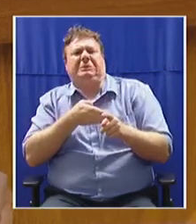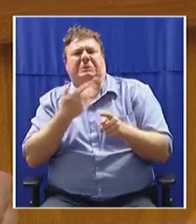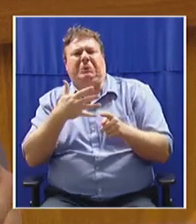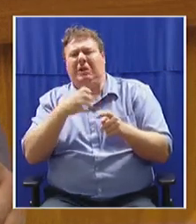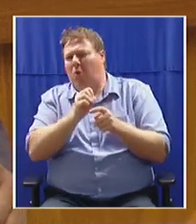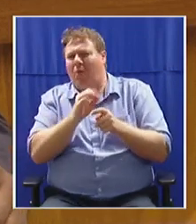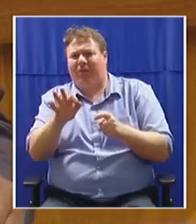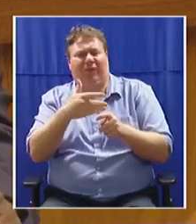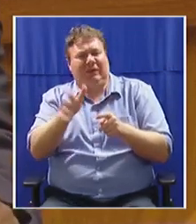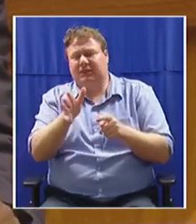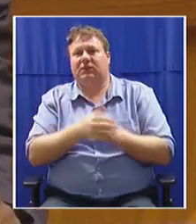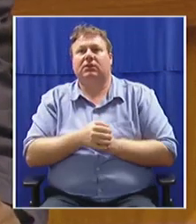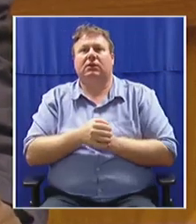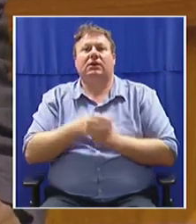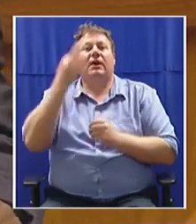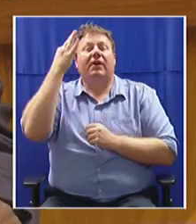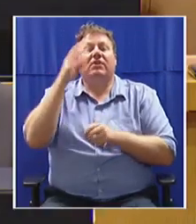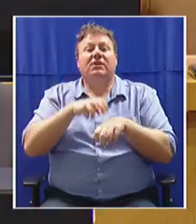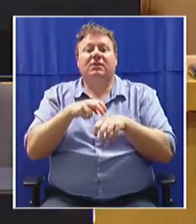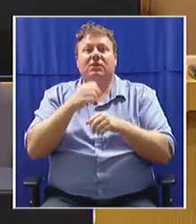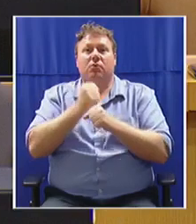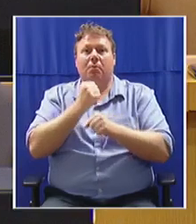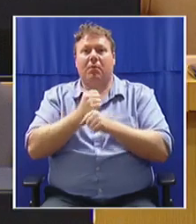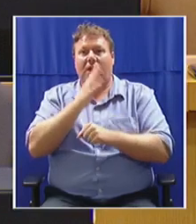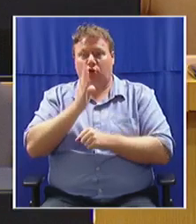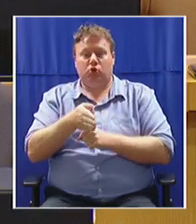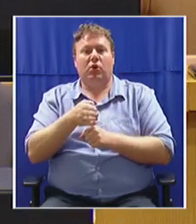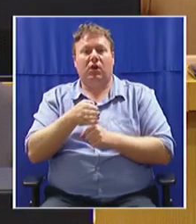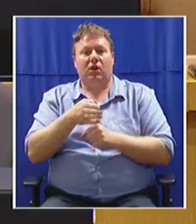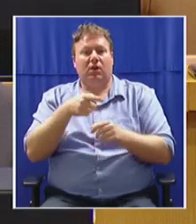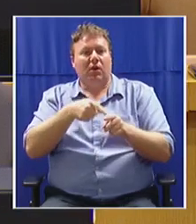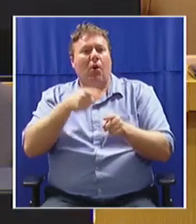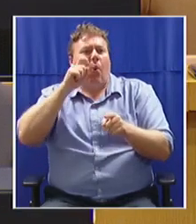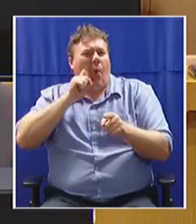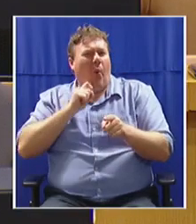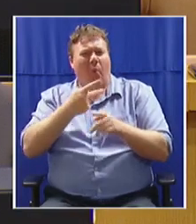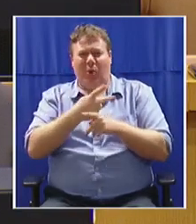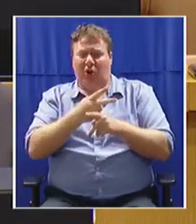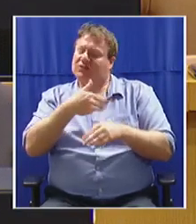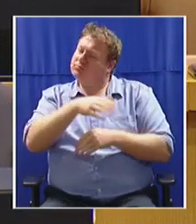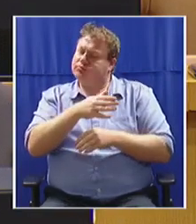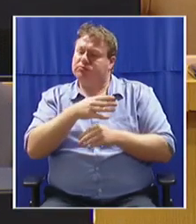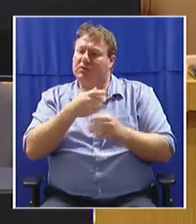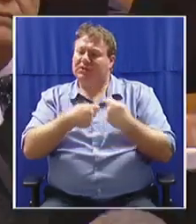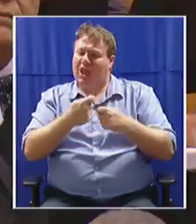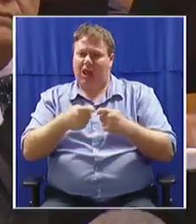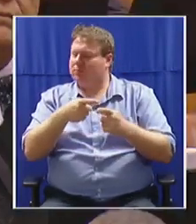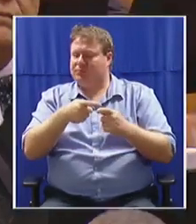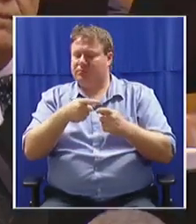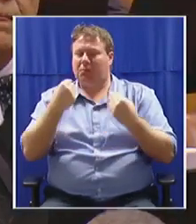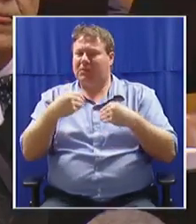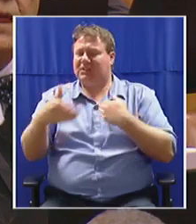those who are selling expired goods, those businesses should be closed. And